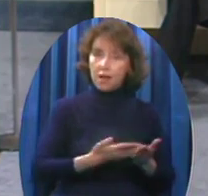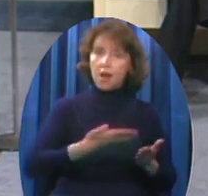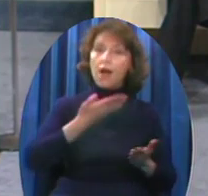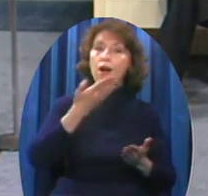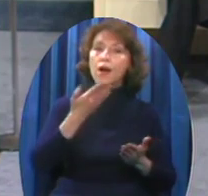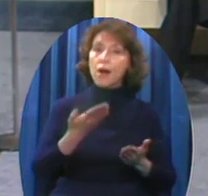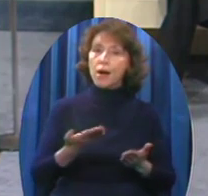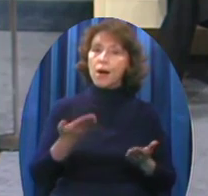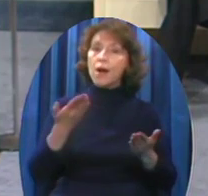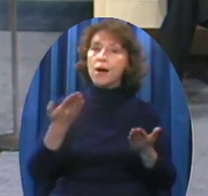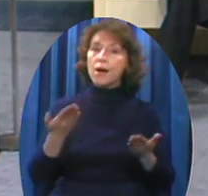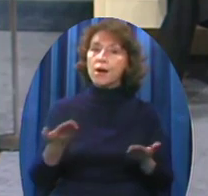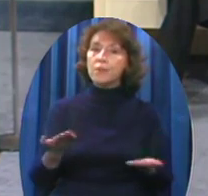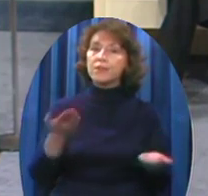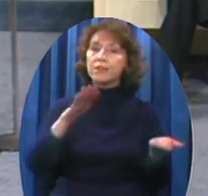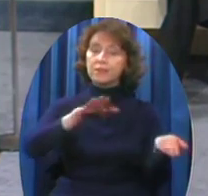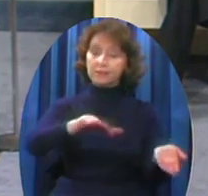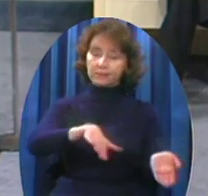something had